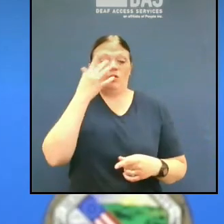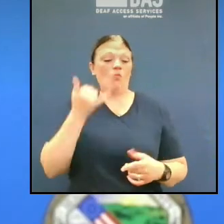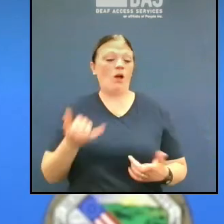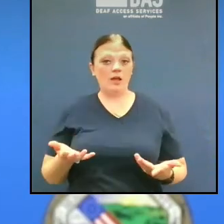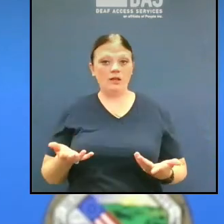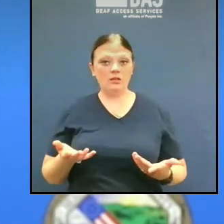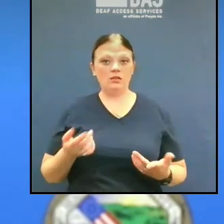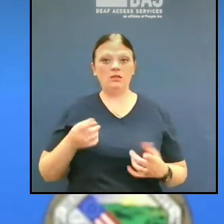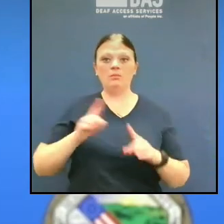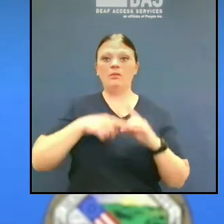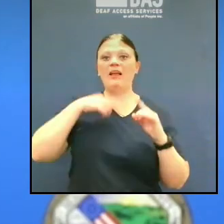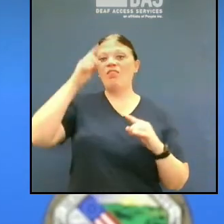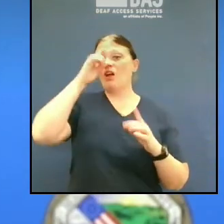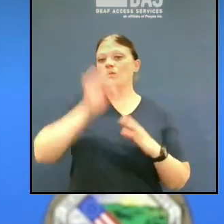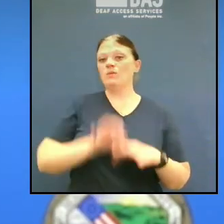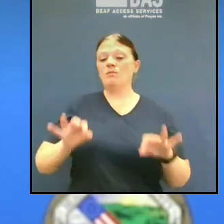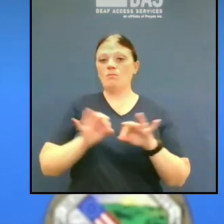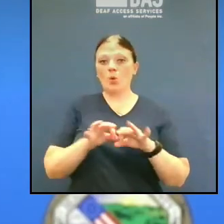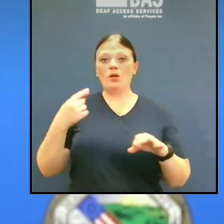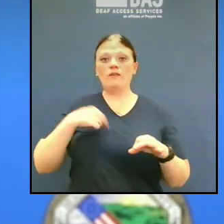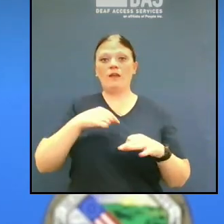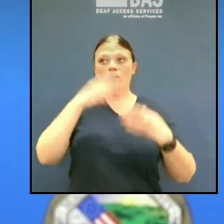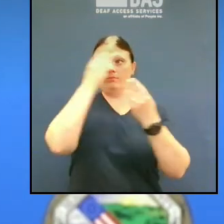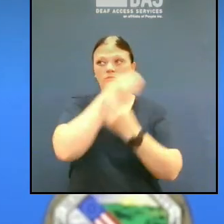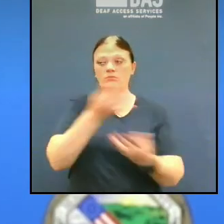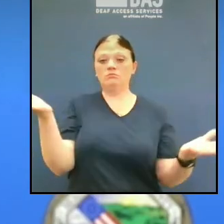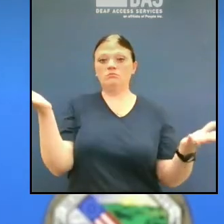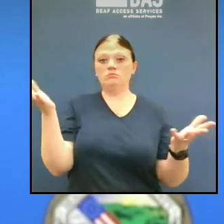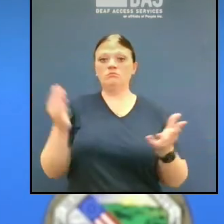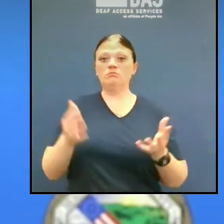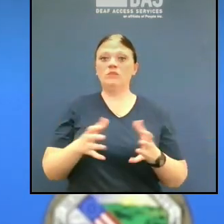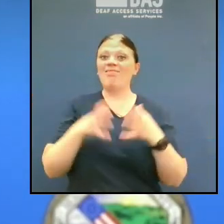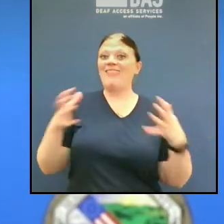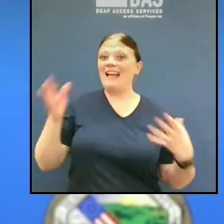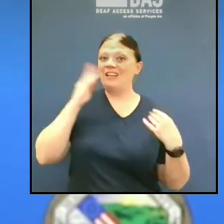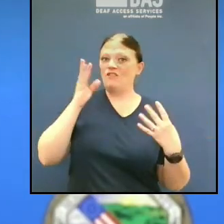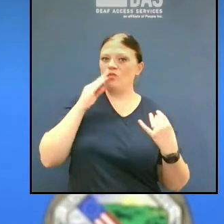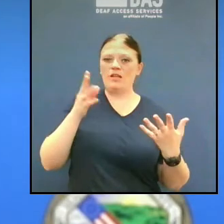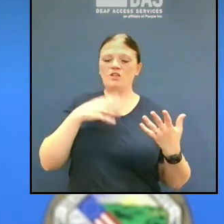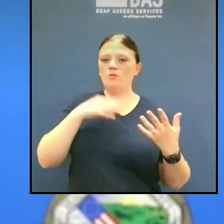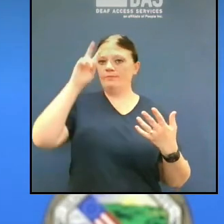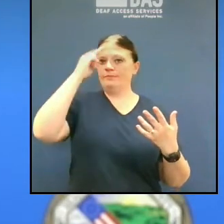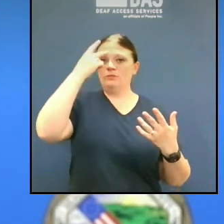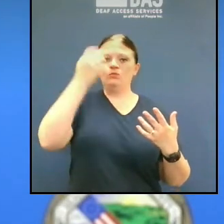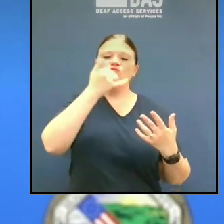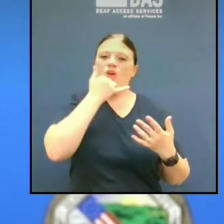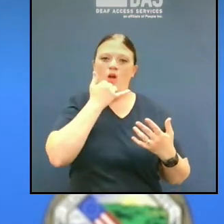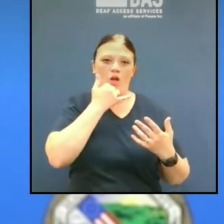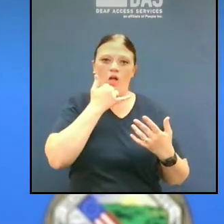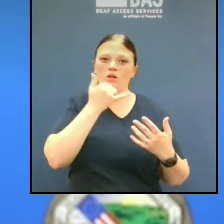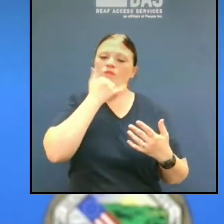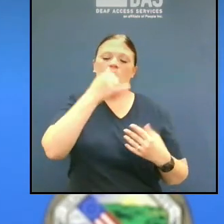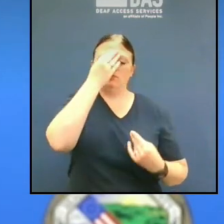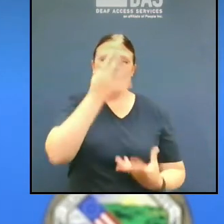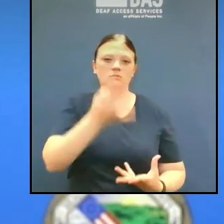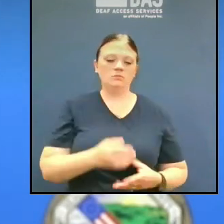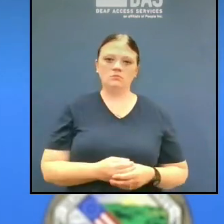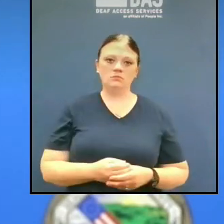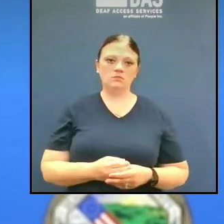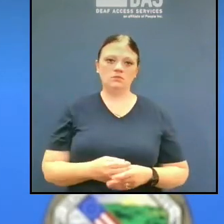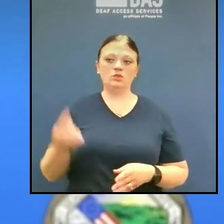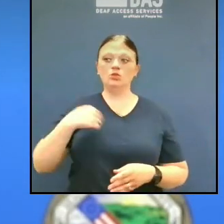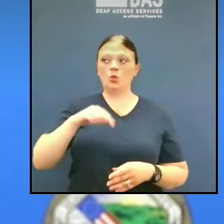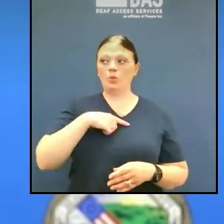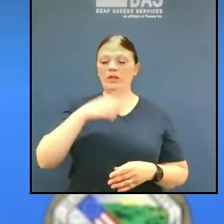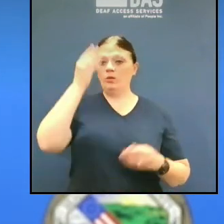And I thought it was important that we also spread out the information, that a lot of the information was misinformation. And so we're going to get out to the